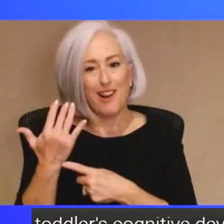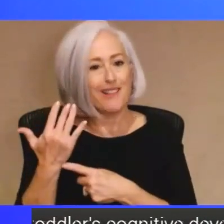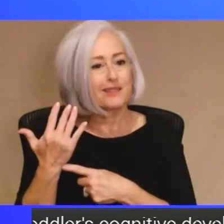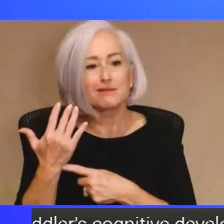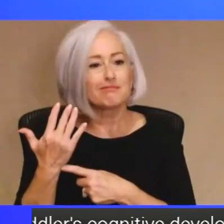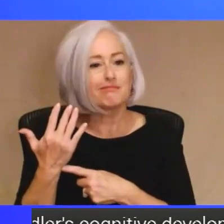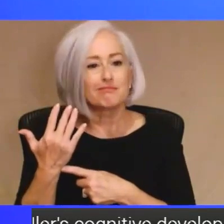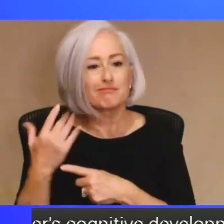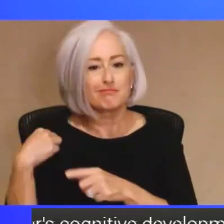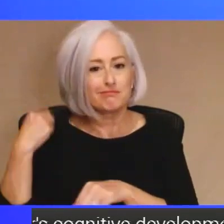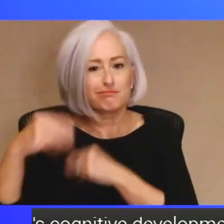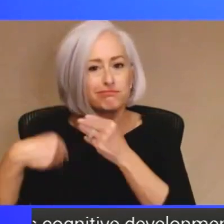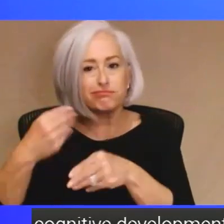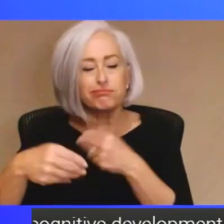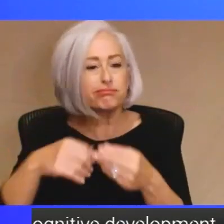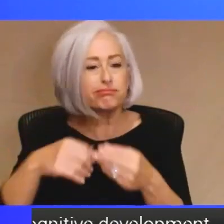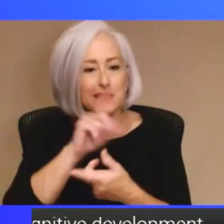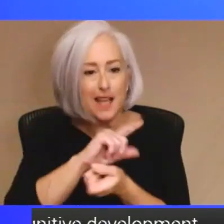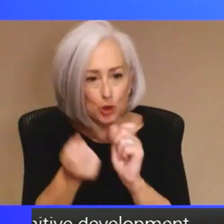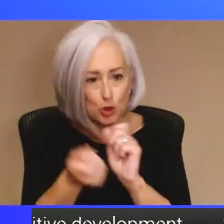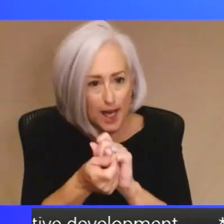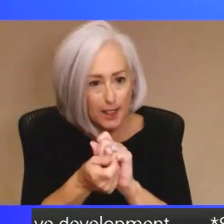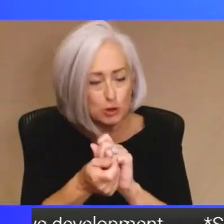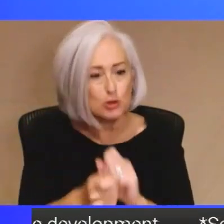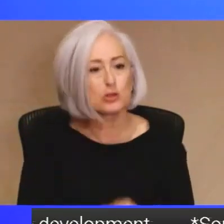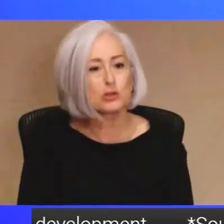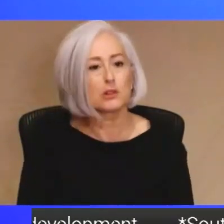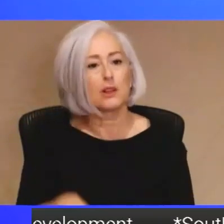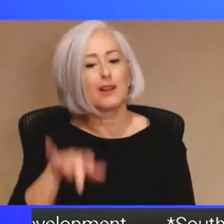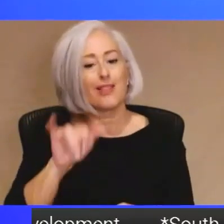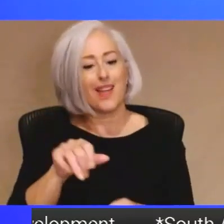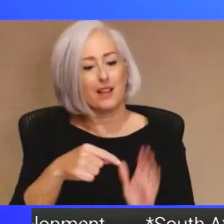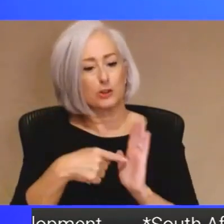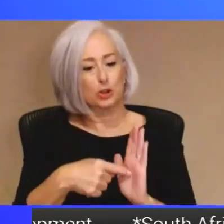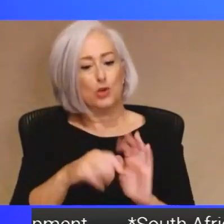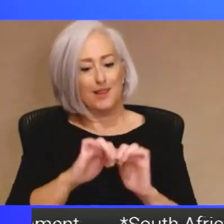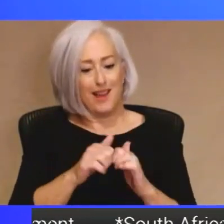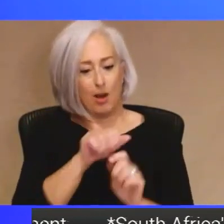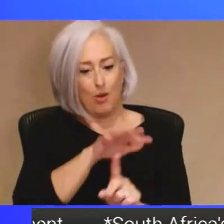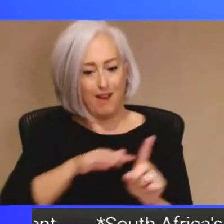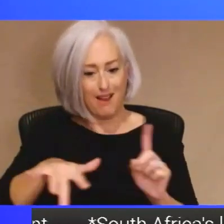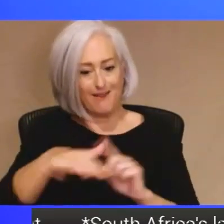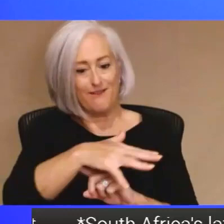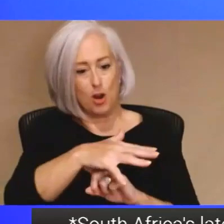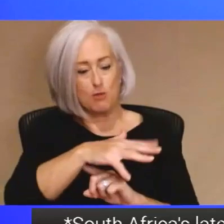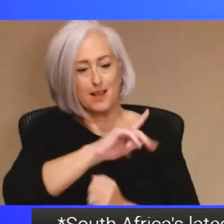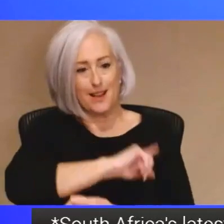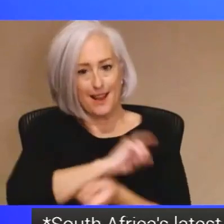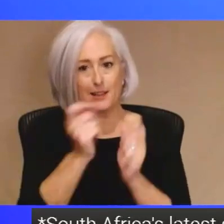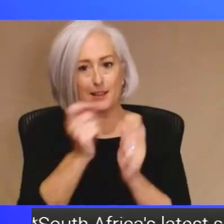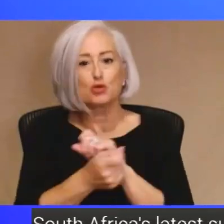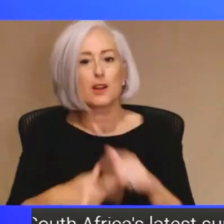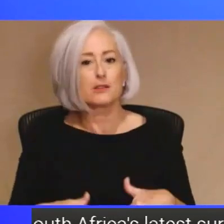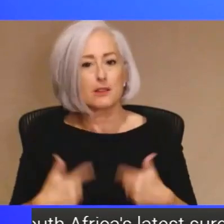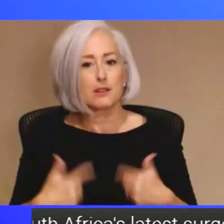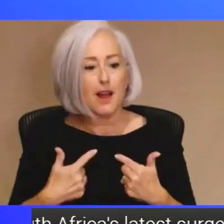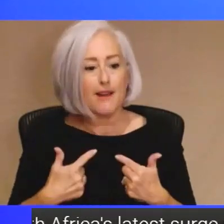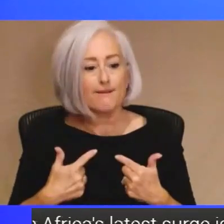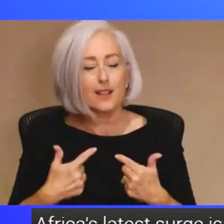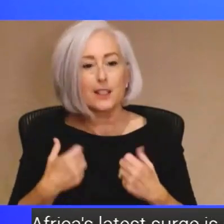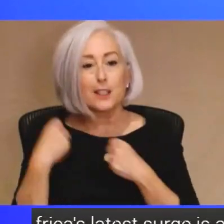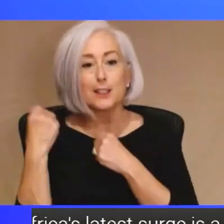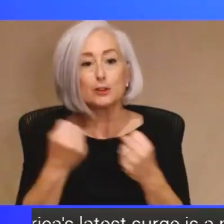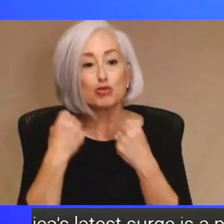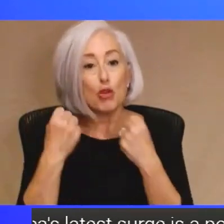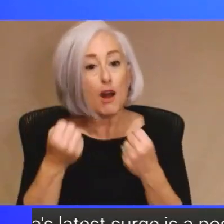a dramatic demonstration of the effect of environment. Pickup trucks, gaming, the tribes have become fairly wealthy, they